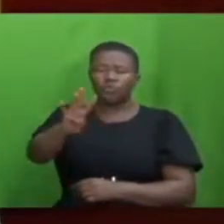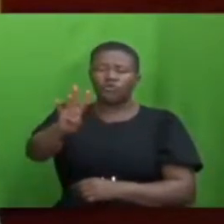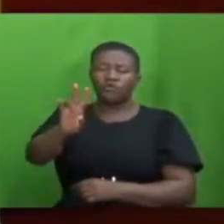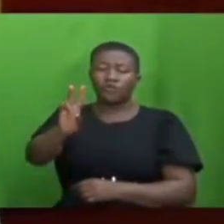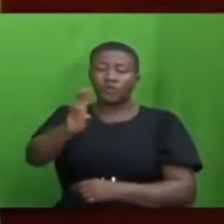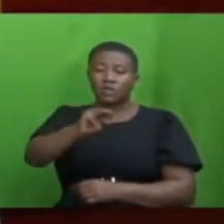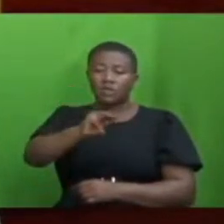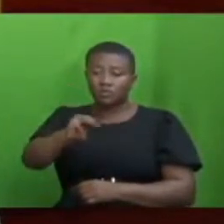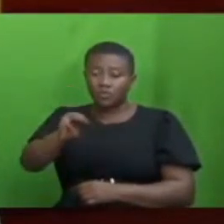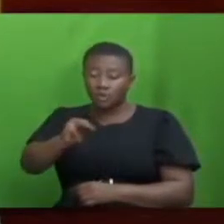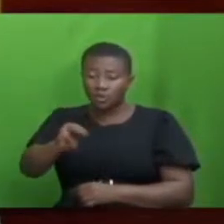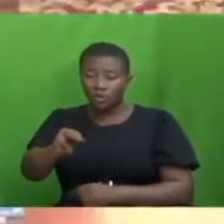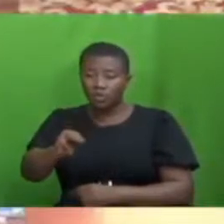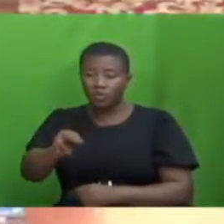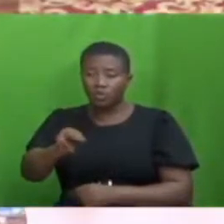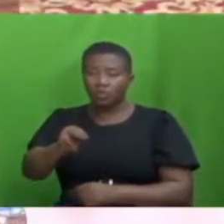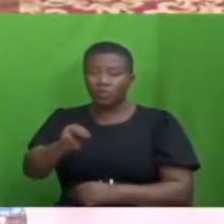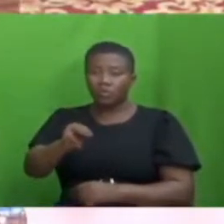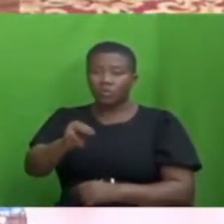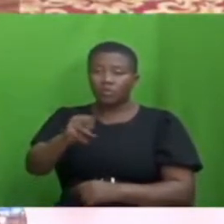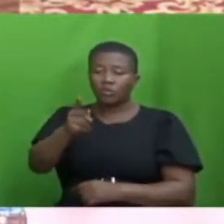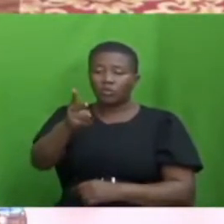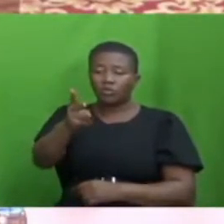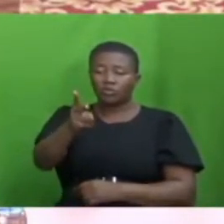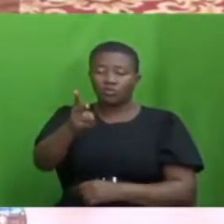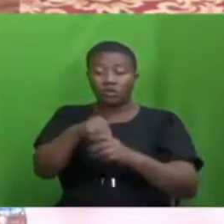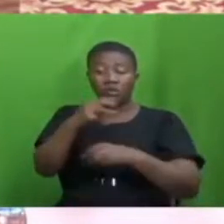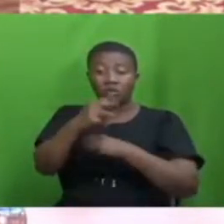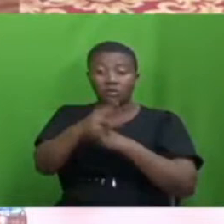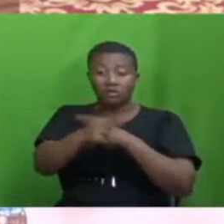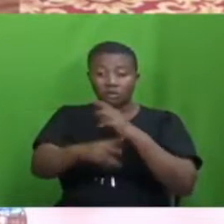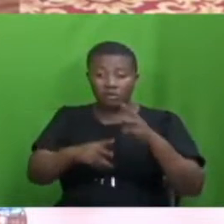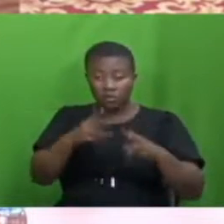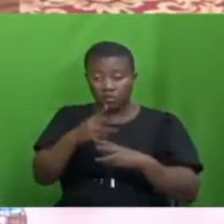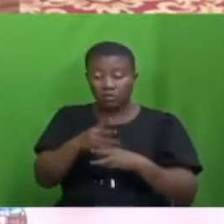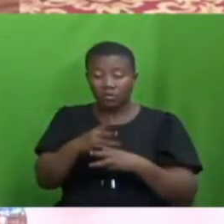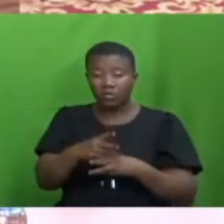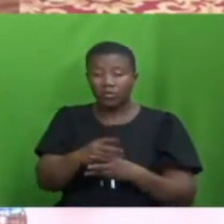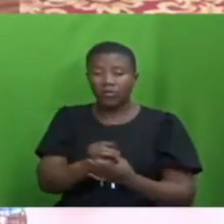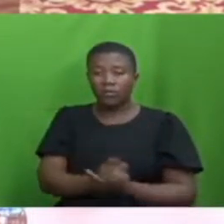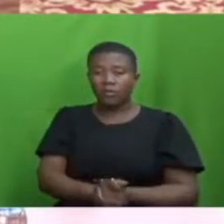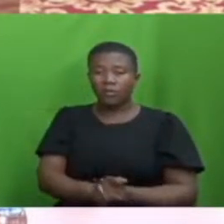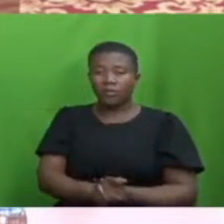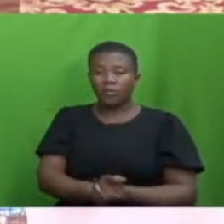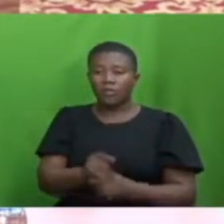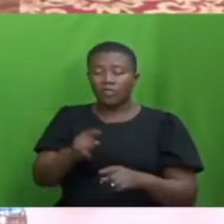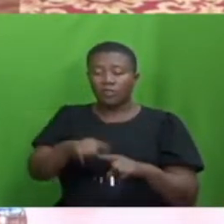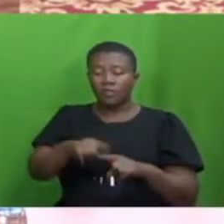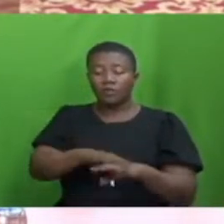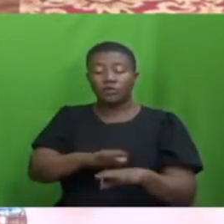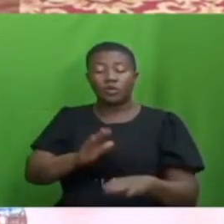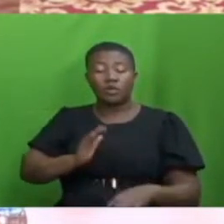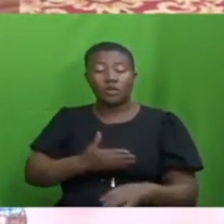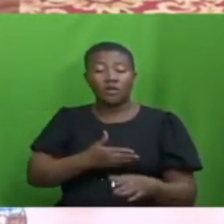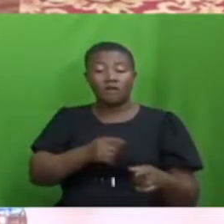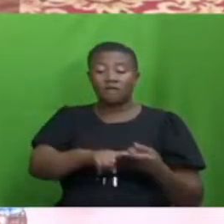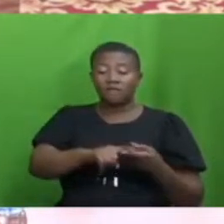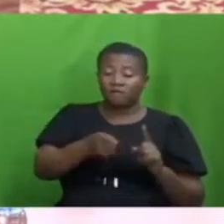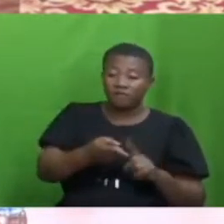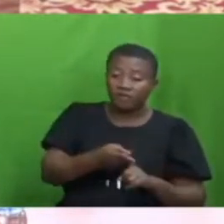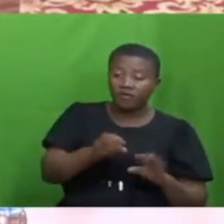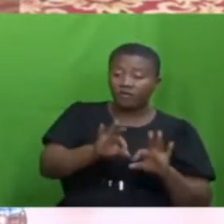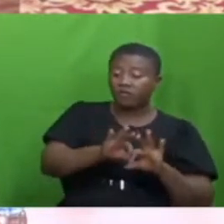million recorded cases and 2 million deaths in Europe. of our friends and family faithfully